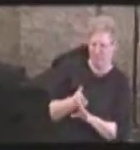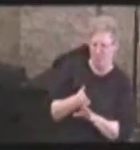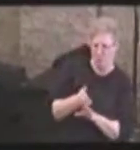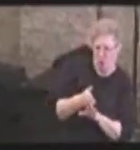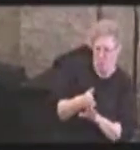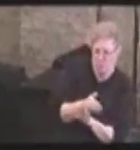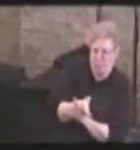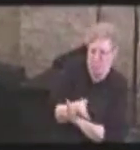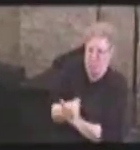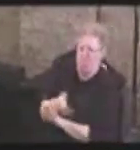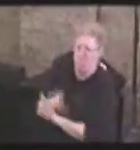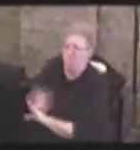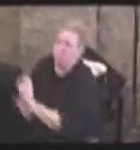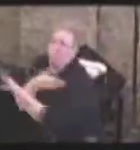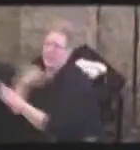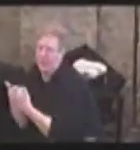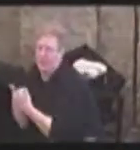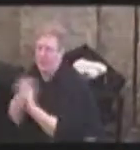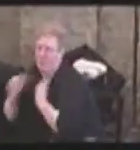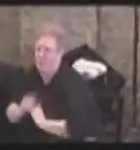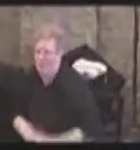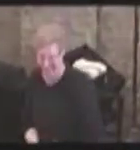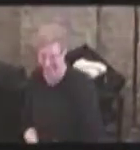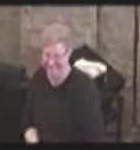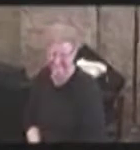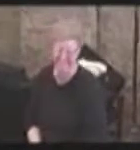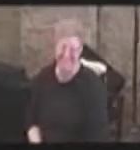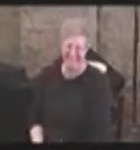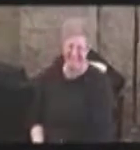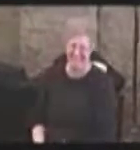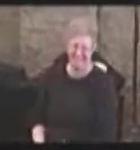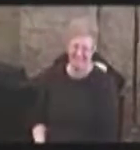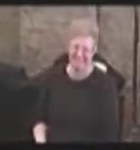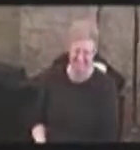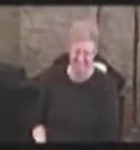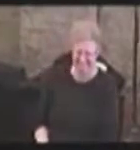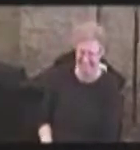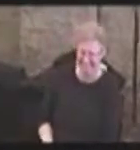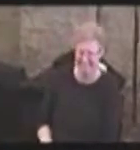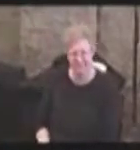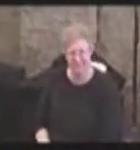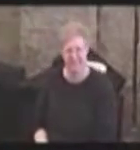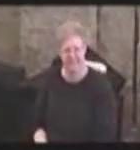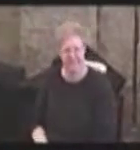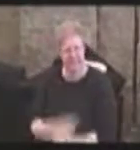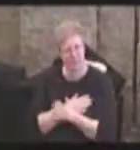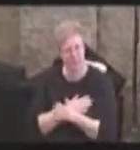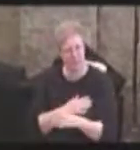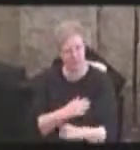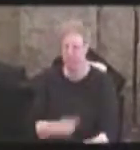pre-game show, I think is probably what's on right now. Appreciate that. I am a highly sought-after public